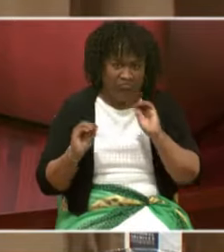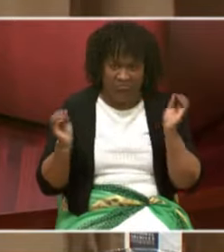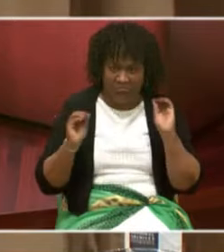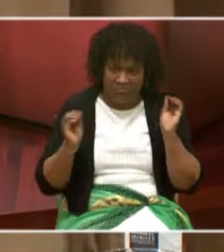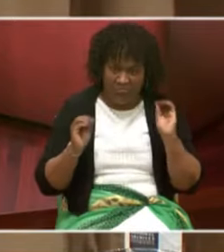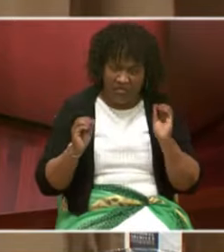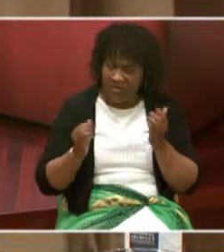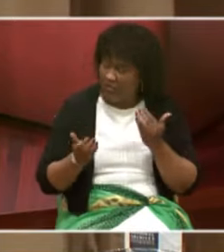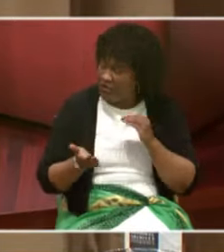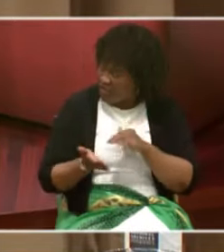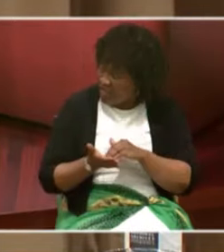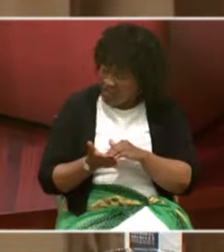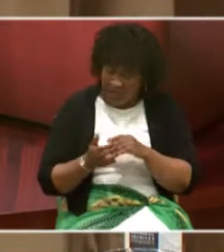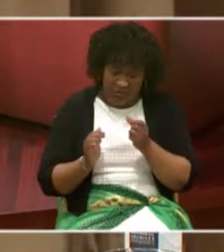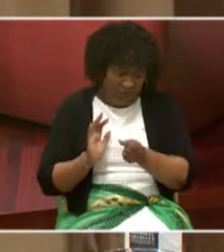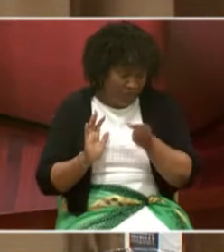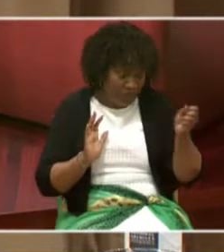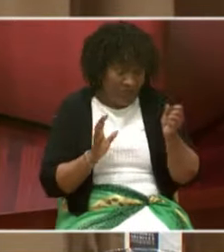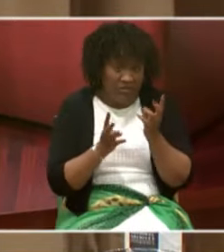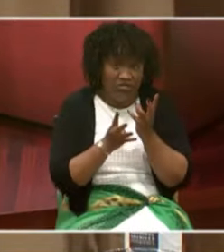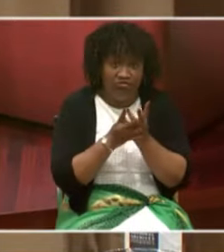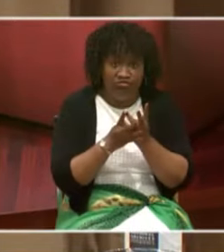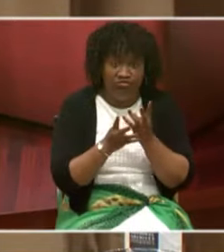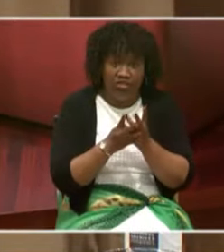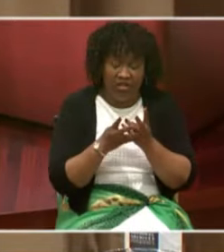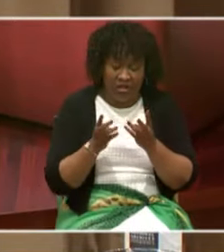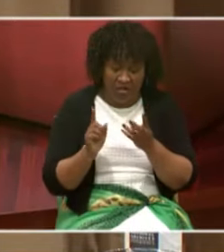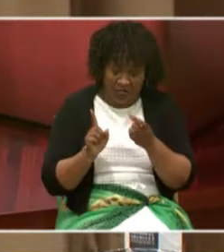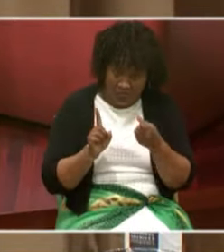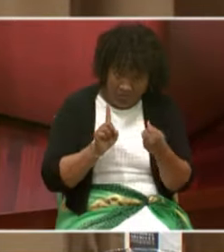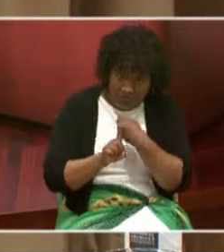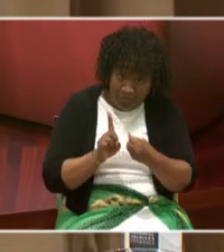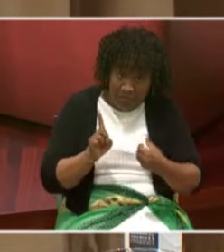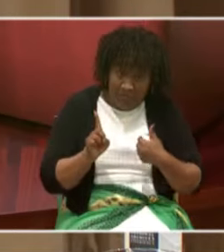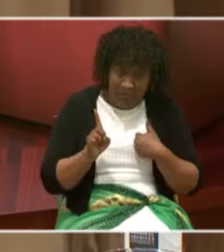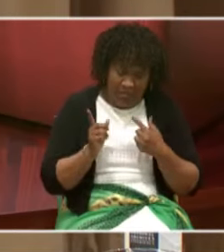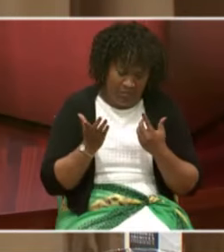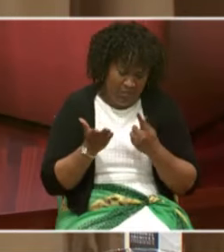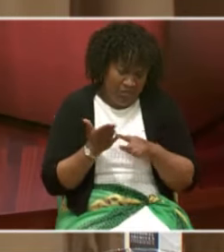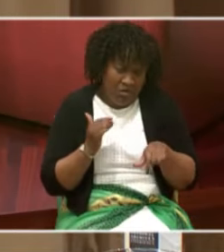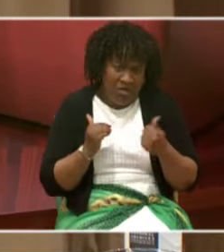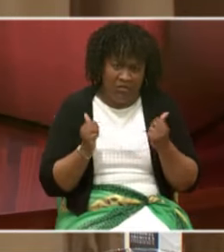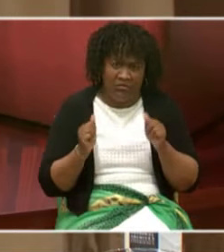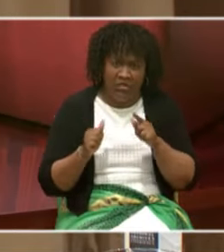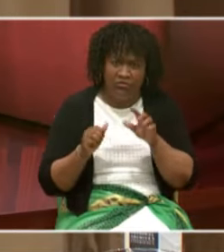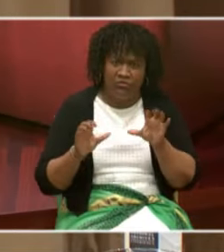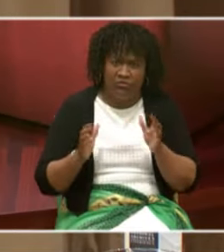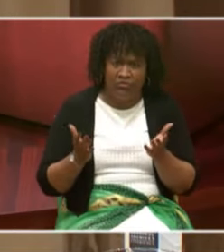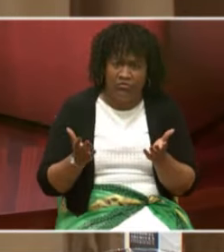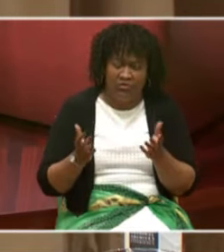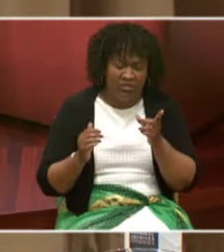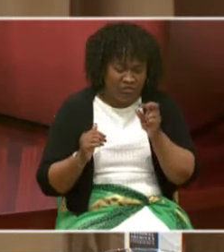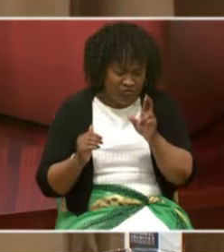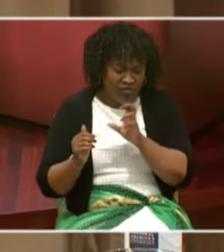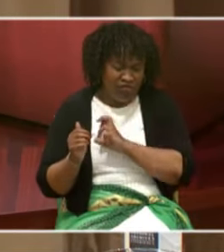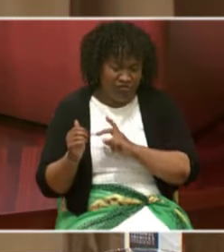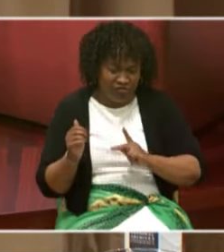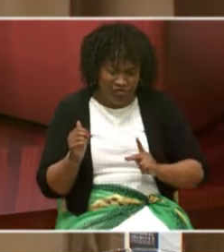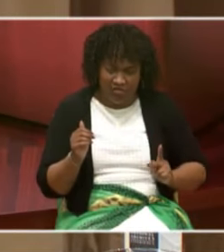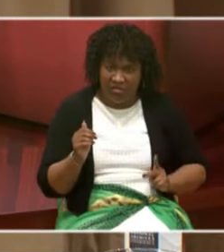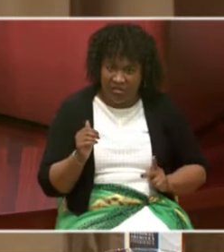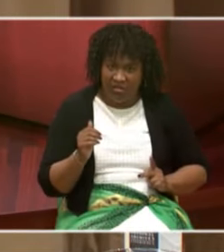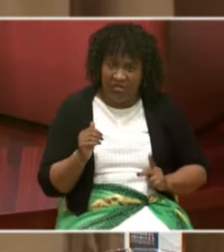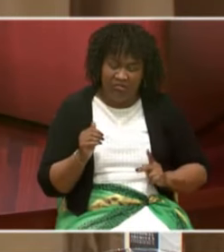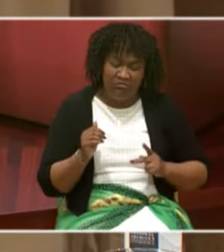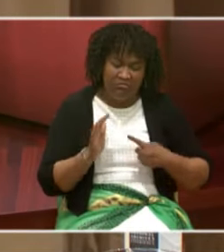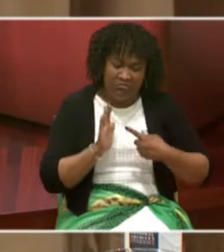his position was vindicated by the election of Obama for the second term. I'm just curious, but later in